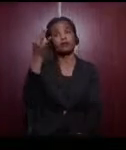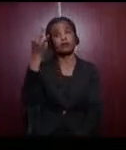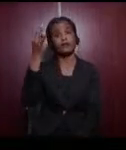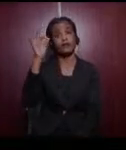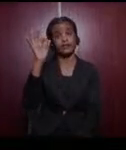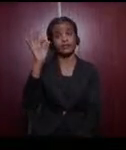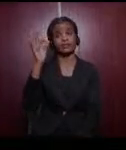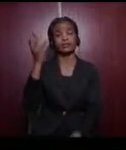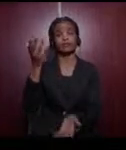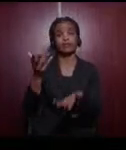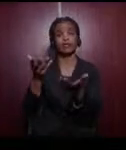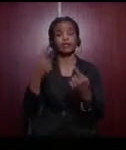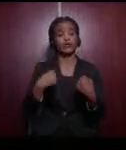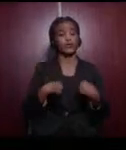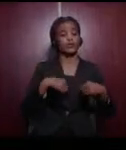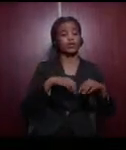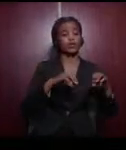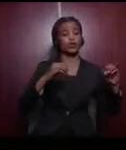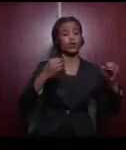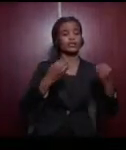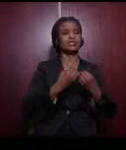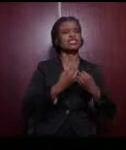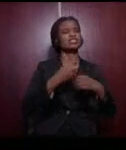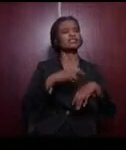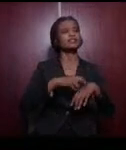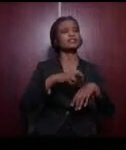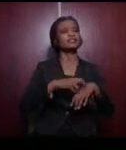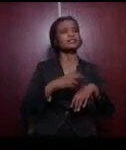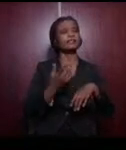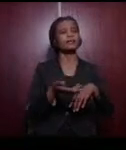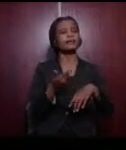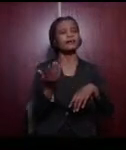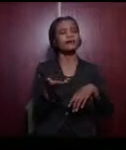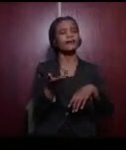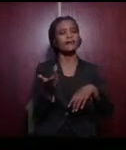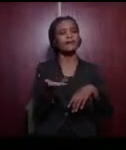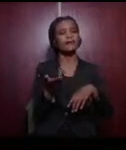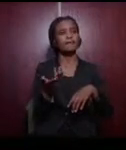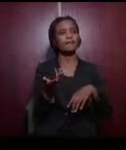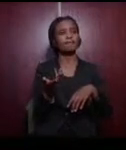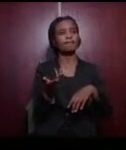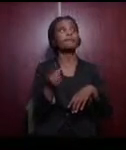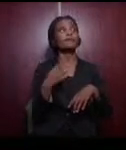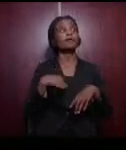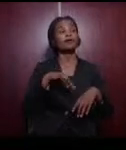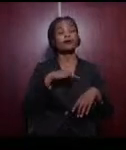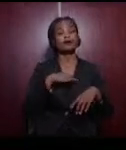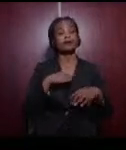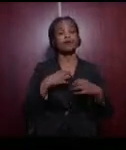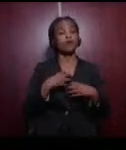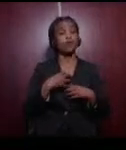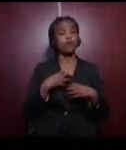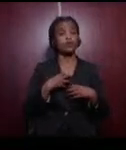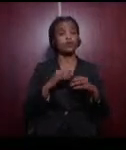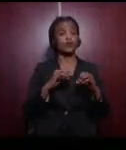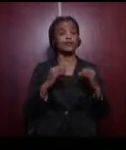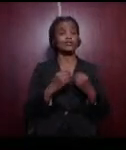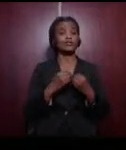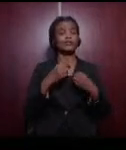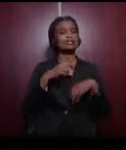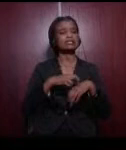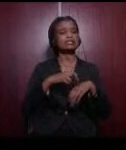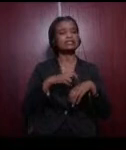as organization we need okay, renal organization, all nation, the funds for